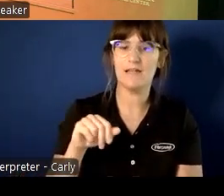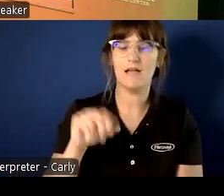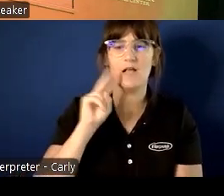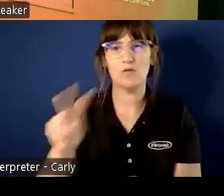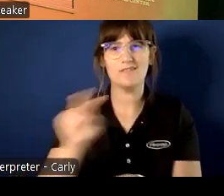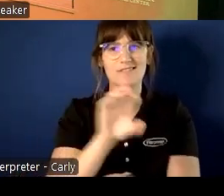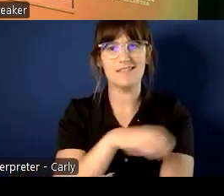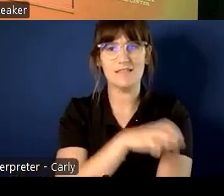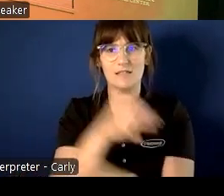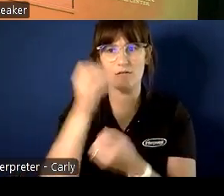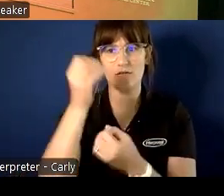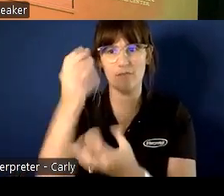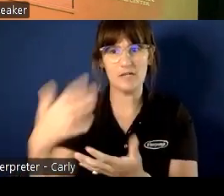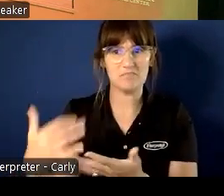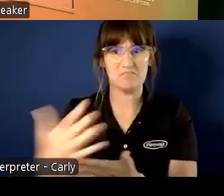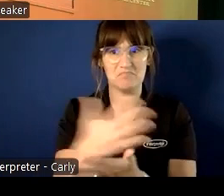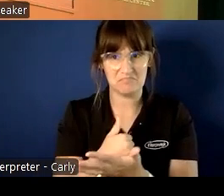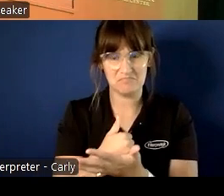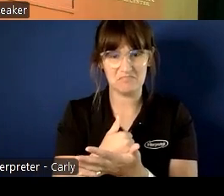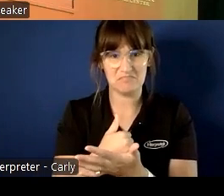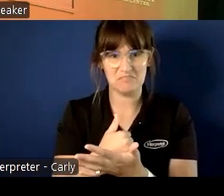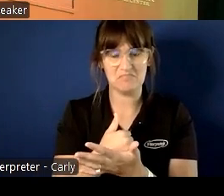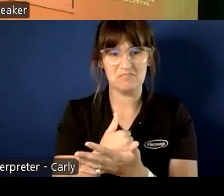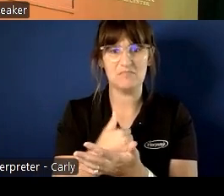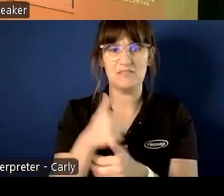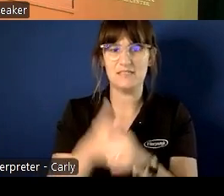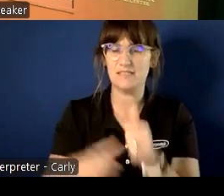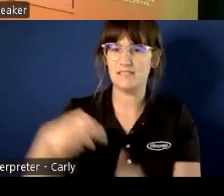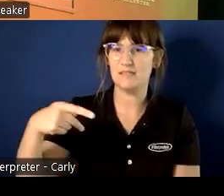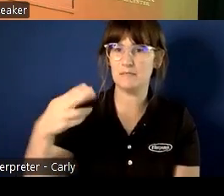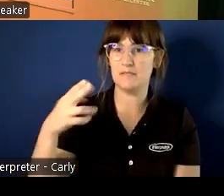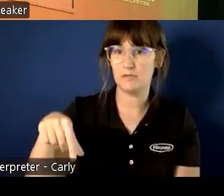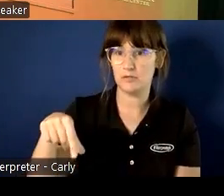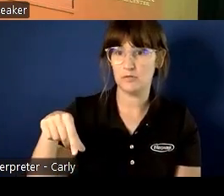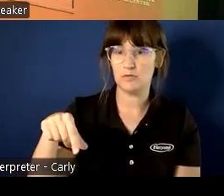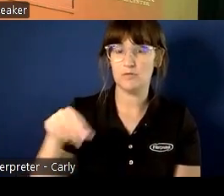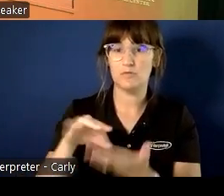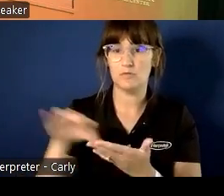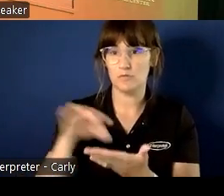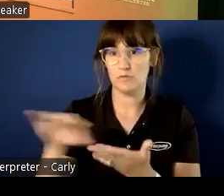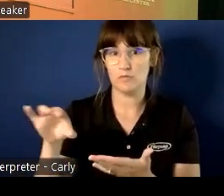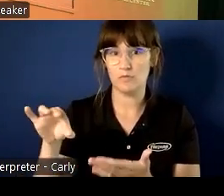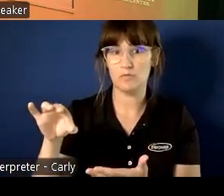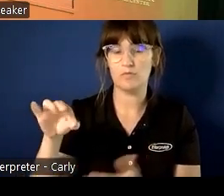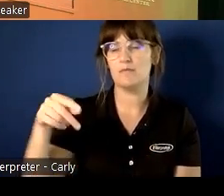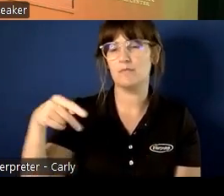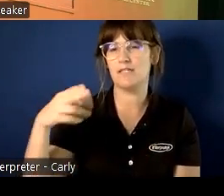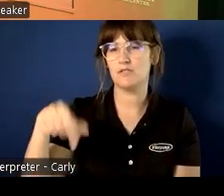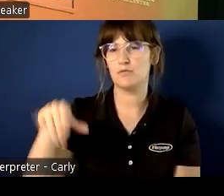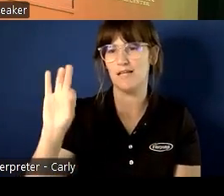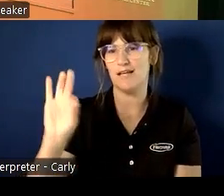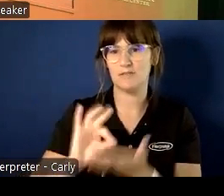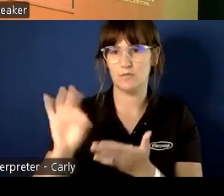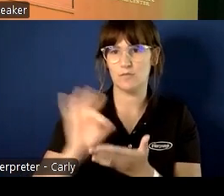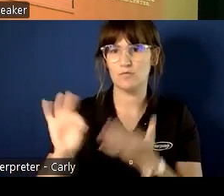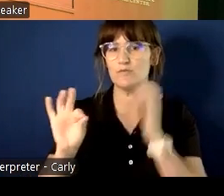that we collect from e-records and looked at all the PHQ scores, PHQ-9 scores. I don't think